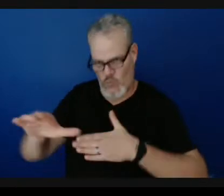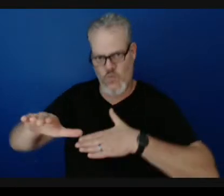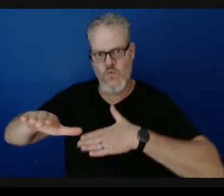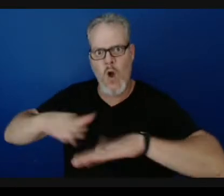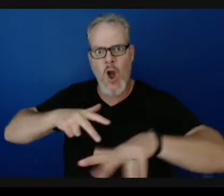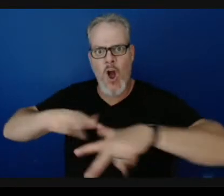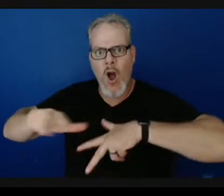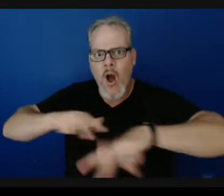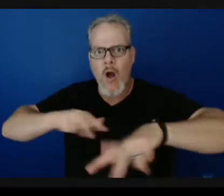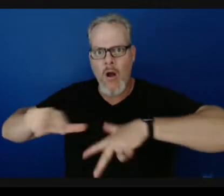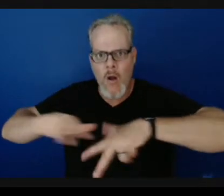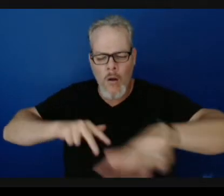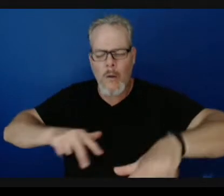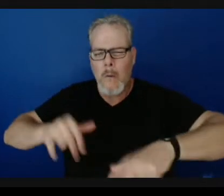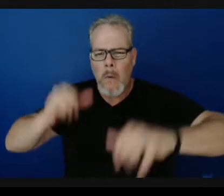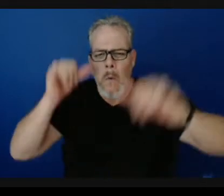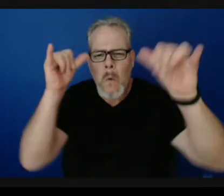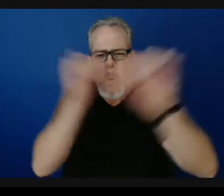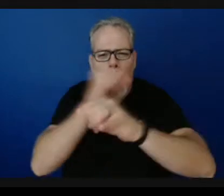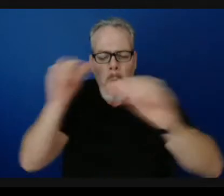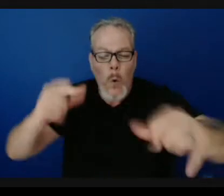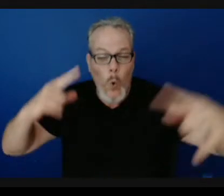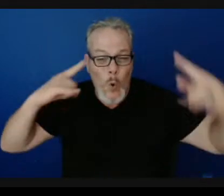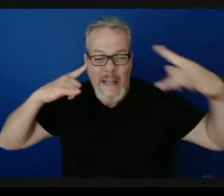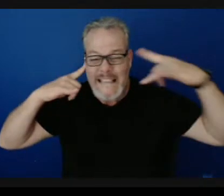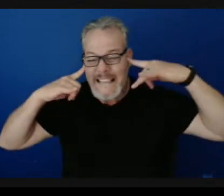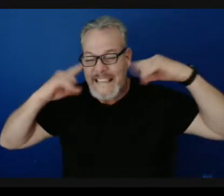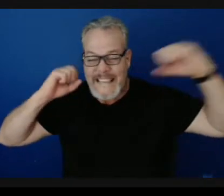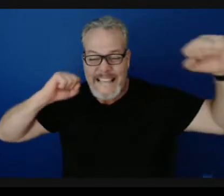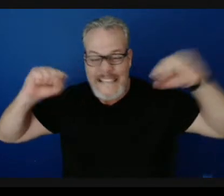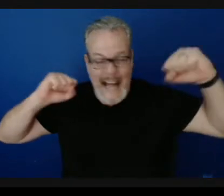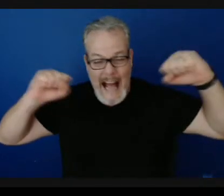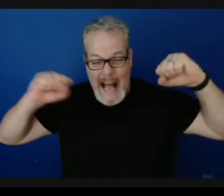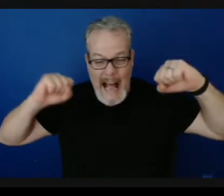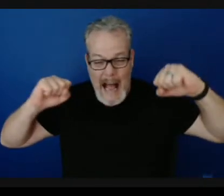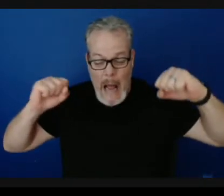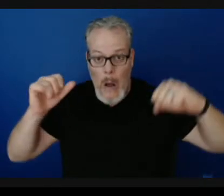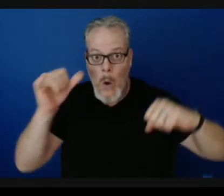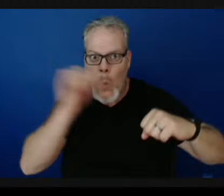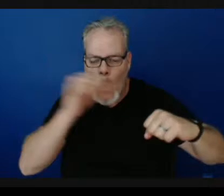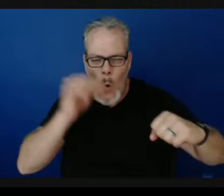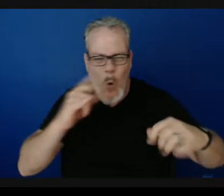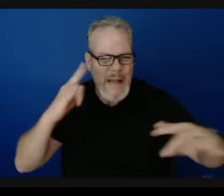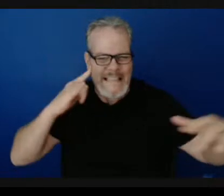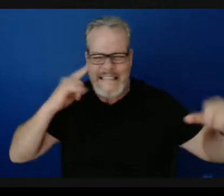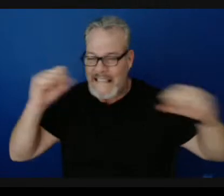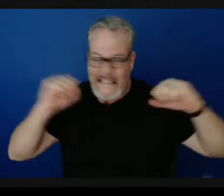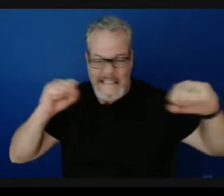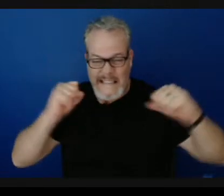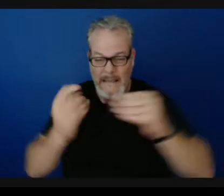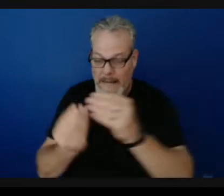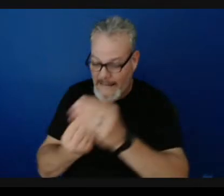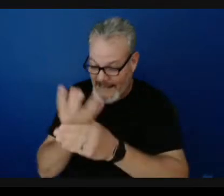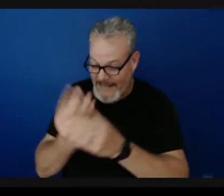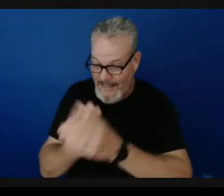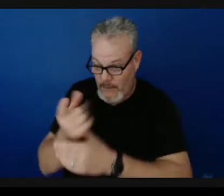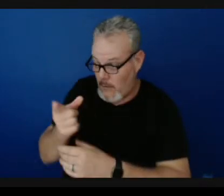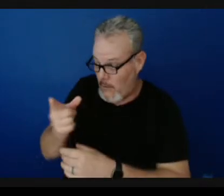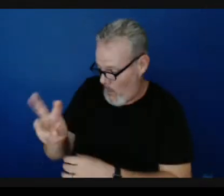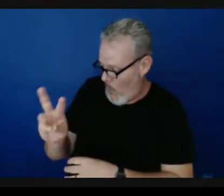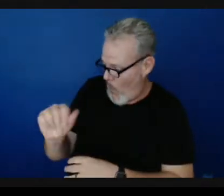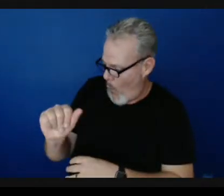is. The sounds, this was a loud eruption for us. Even over at Waldron's, you could hear it.